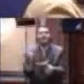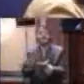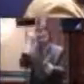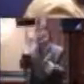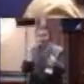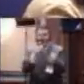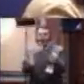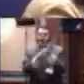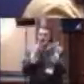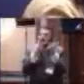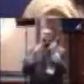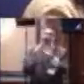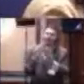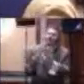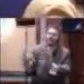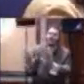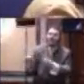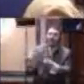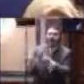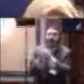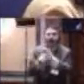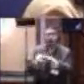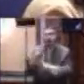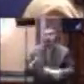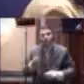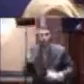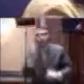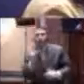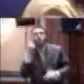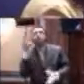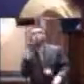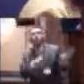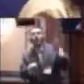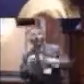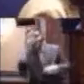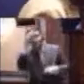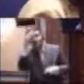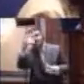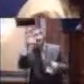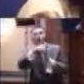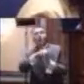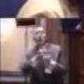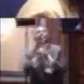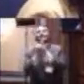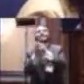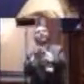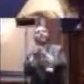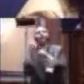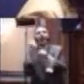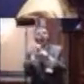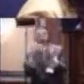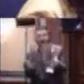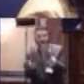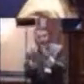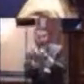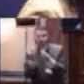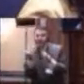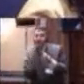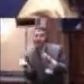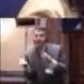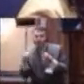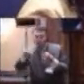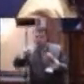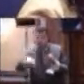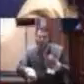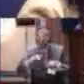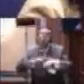try and ensure the amendment of immediate laws, very clearly those